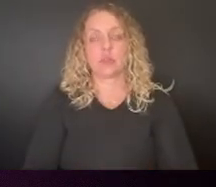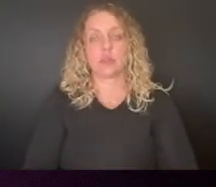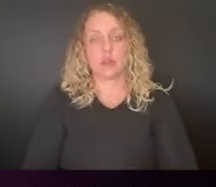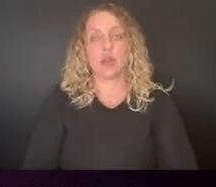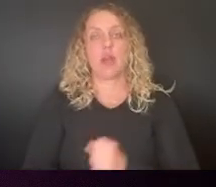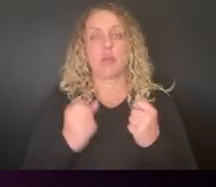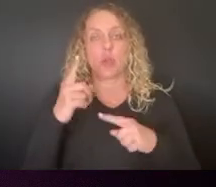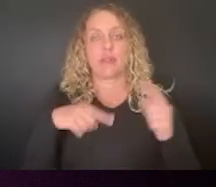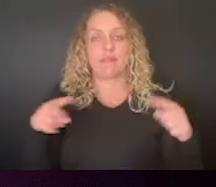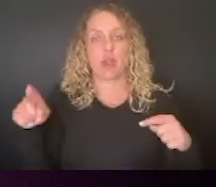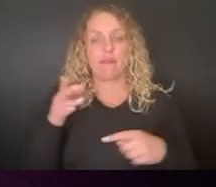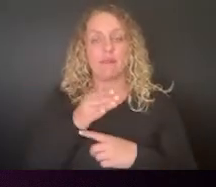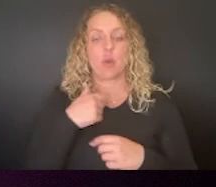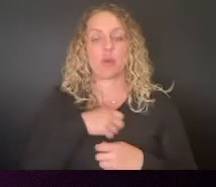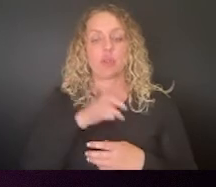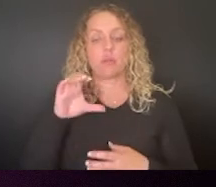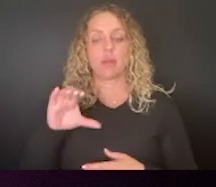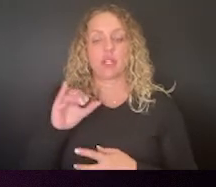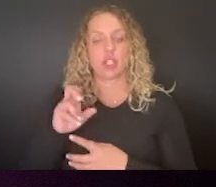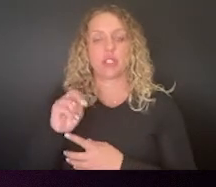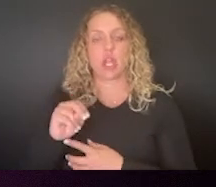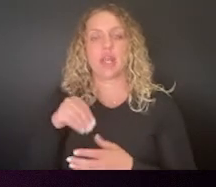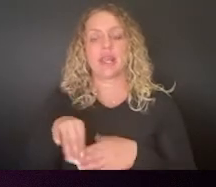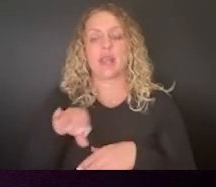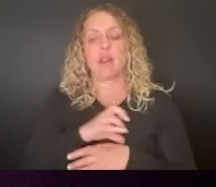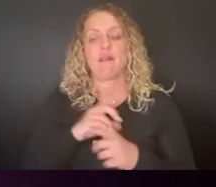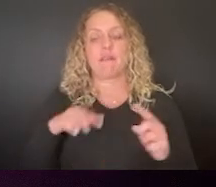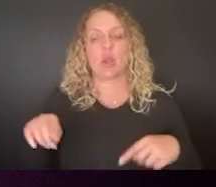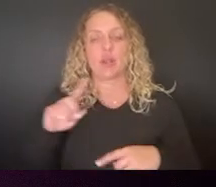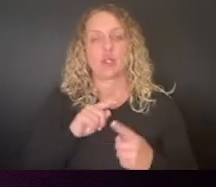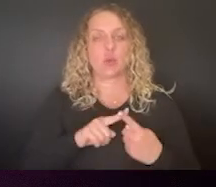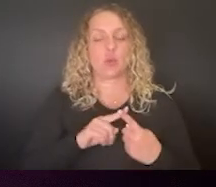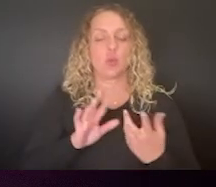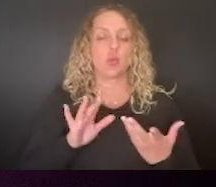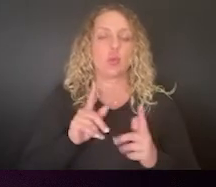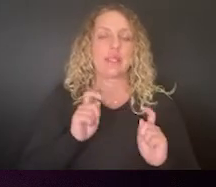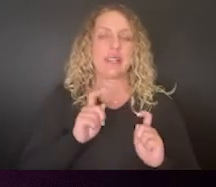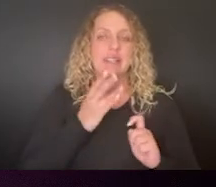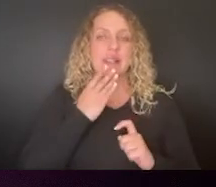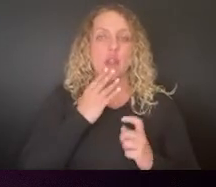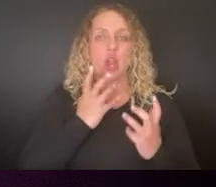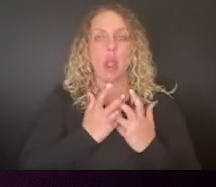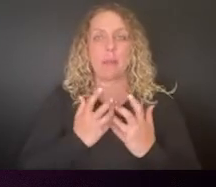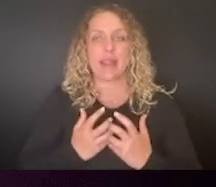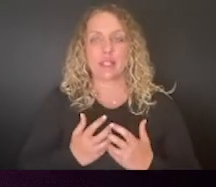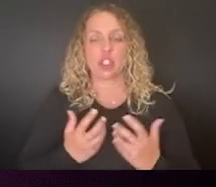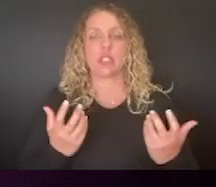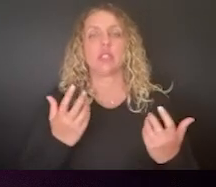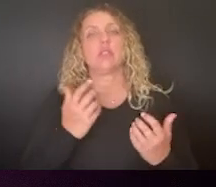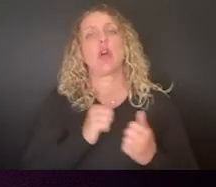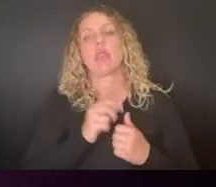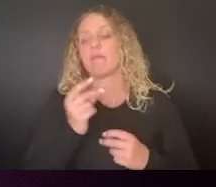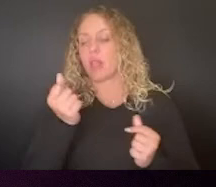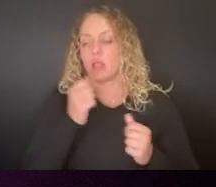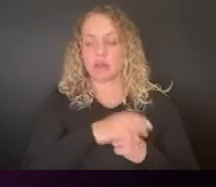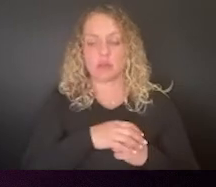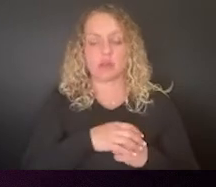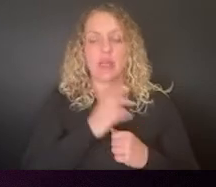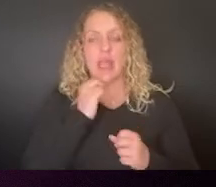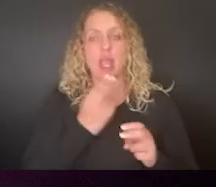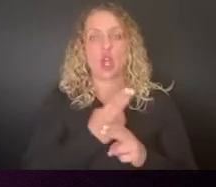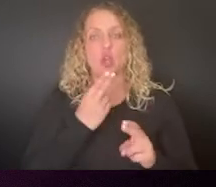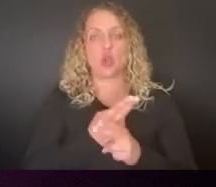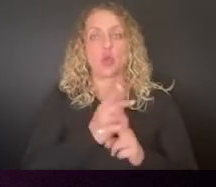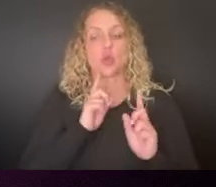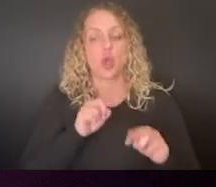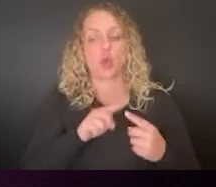for environment colors and made it a multivariate flag. And we could use, with a multivariate flag, we could use blocks of JSON in